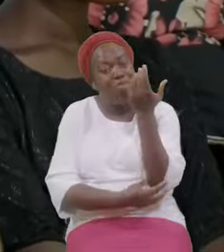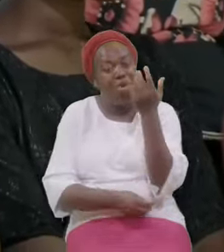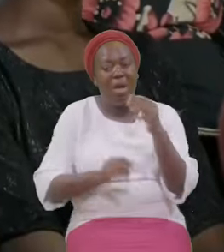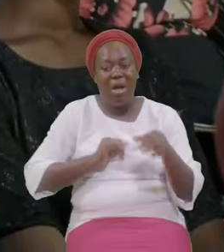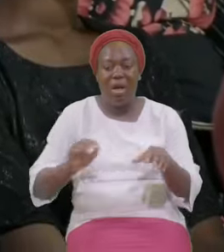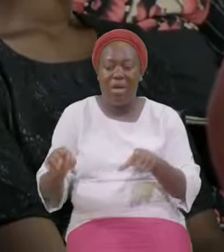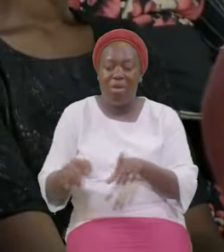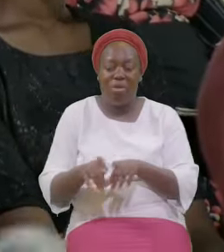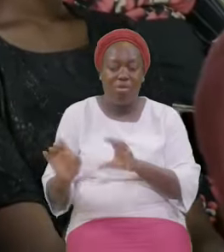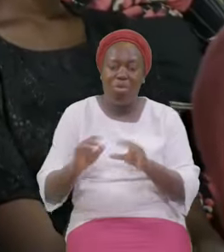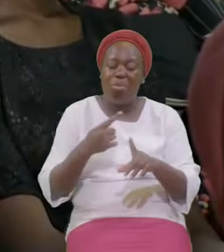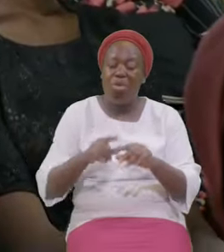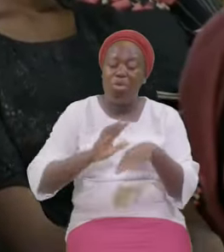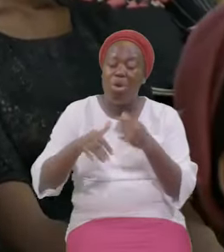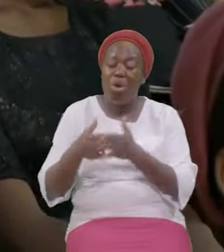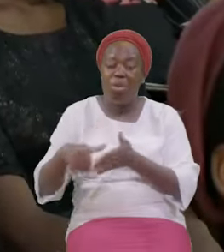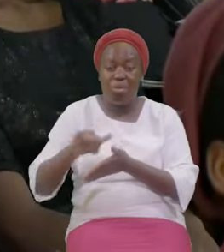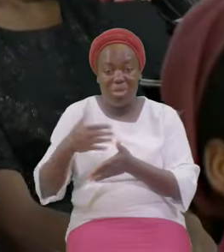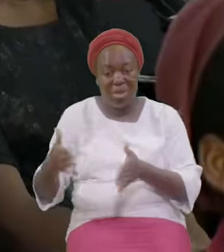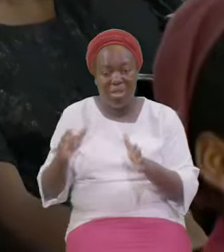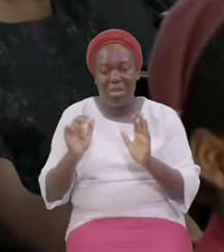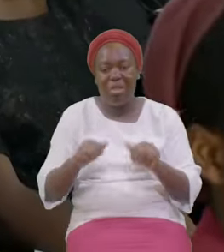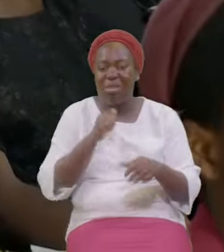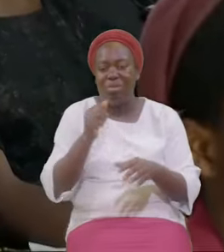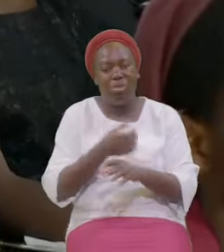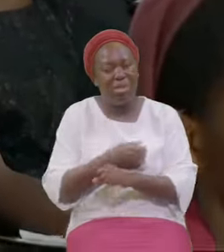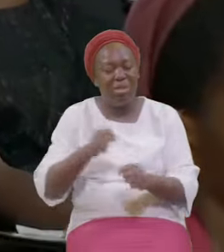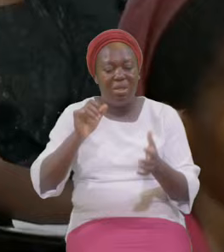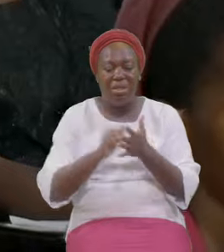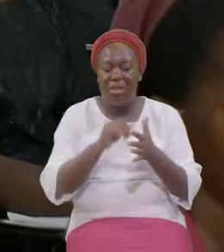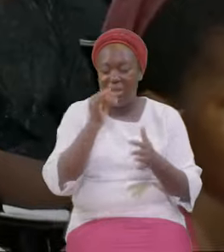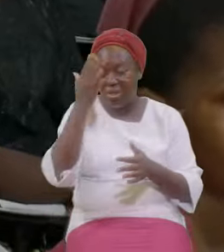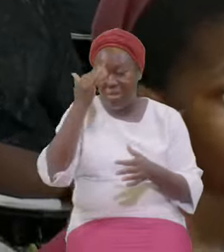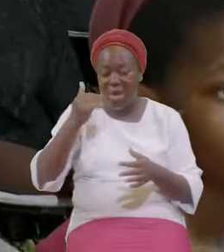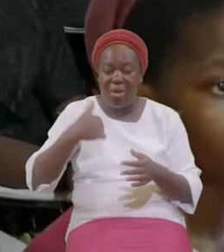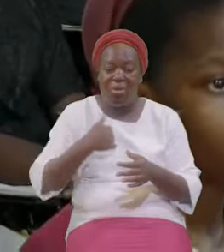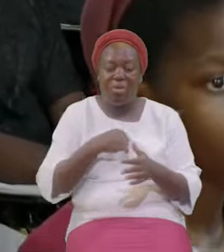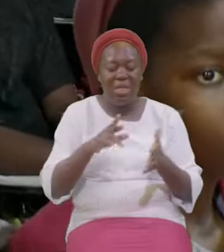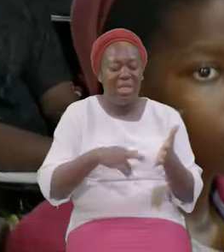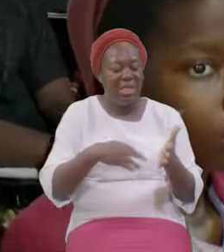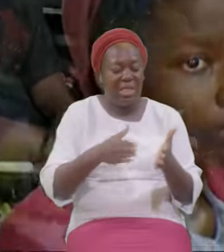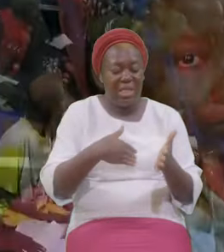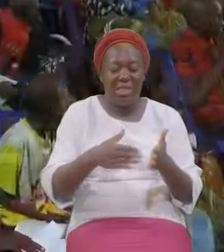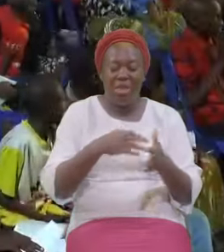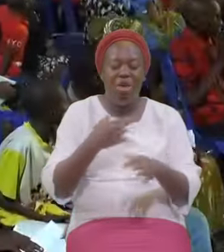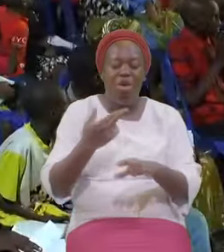things could not save. That's why I will sing, Rock of Ages, clap for me.